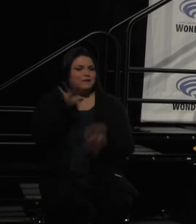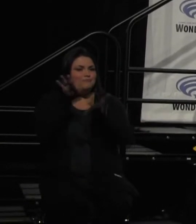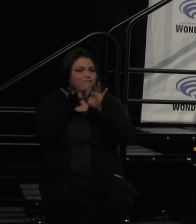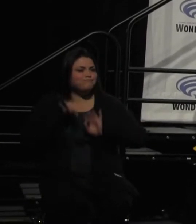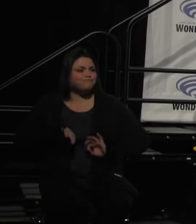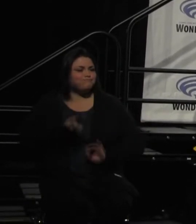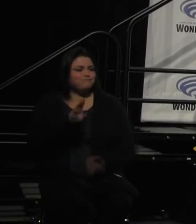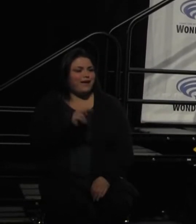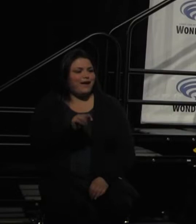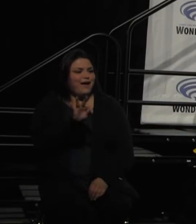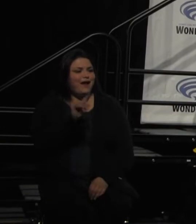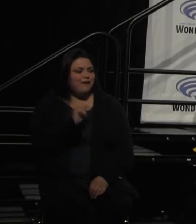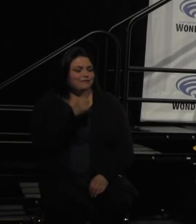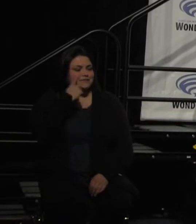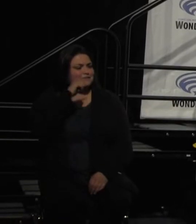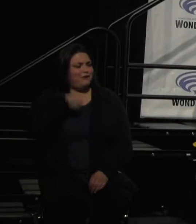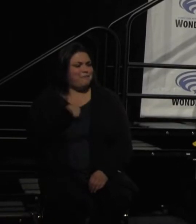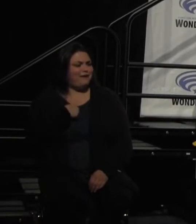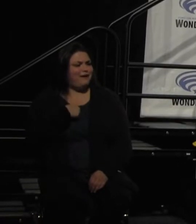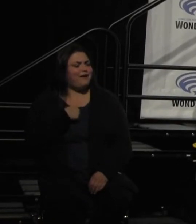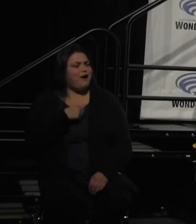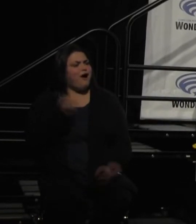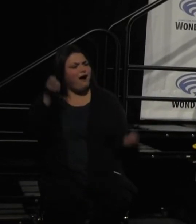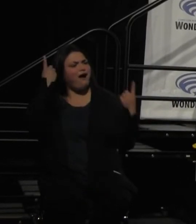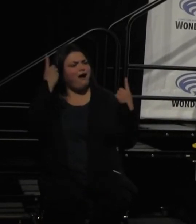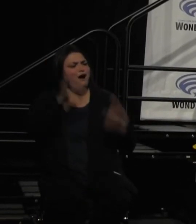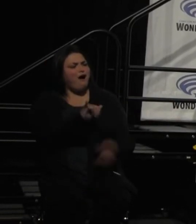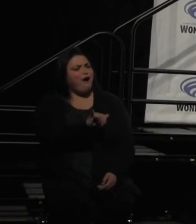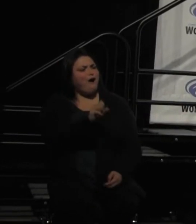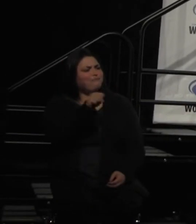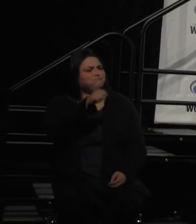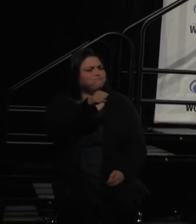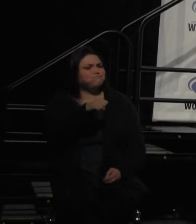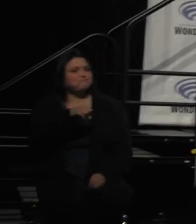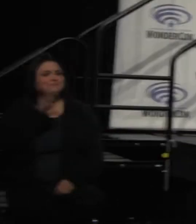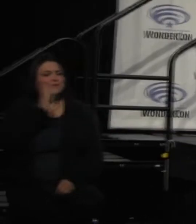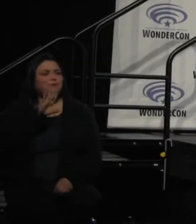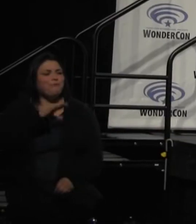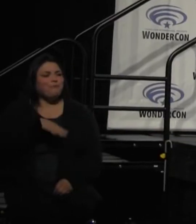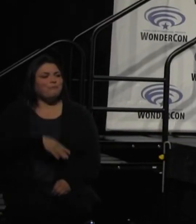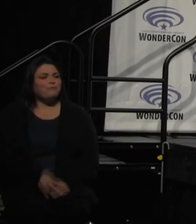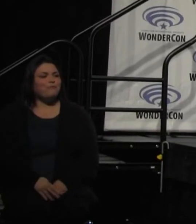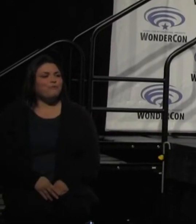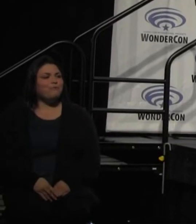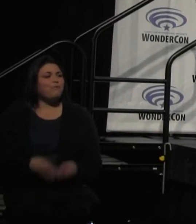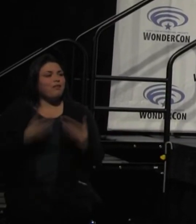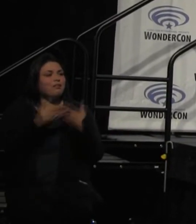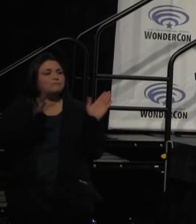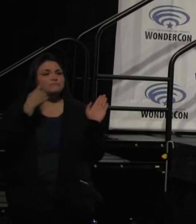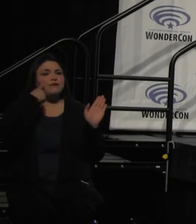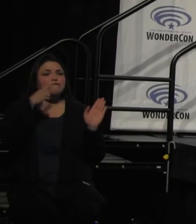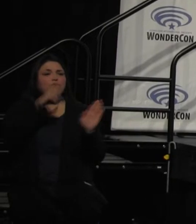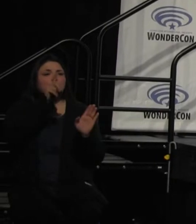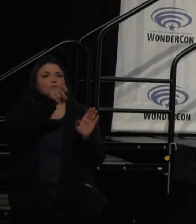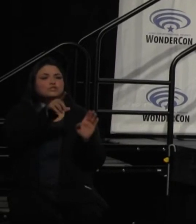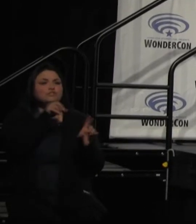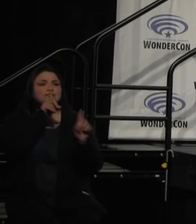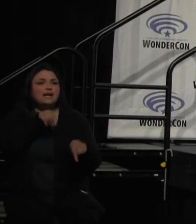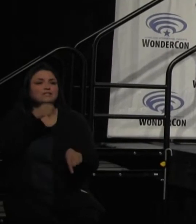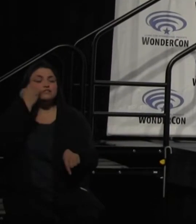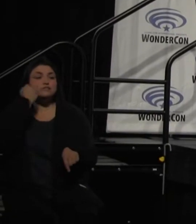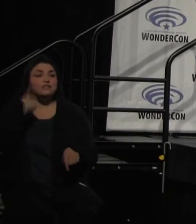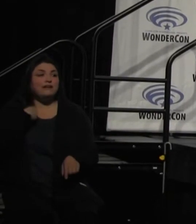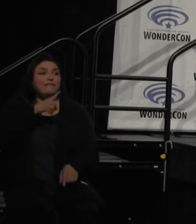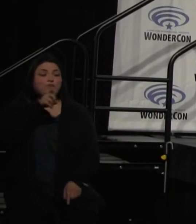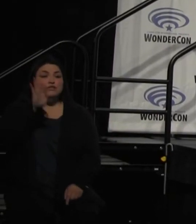and making me understand it better. It's like, oh, fuck, I get it now. We're going to open it to a Q&A here, so if you guys have some questions, you can get